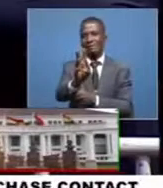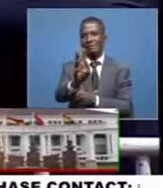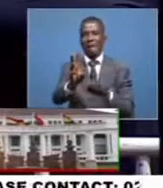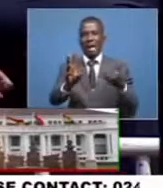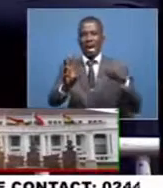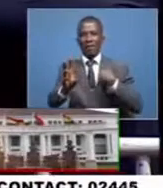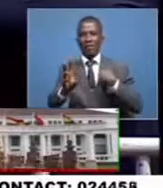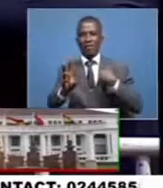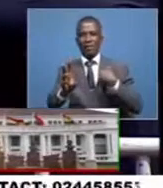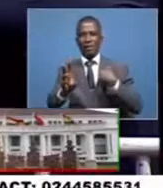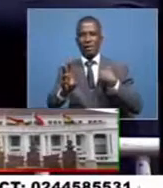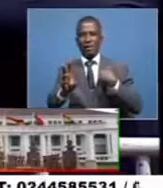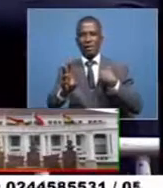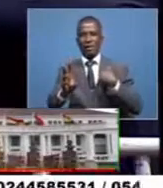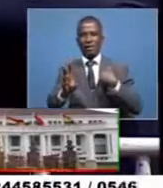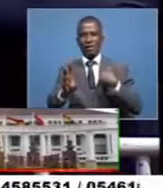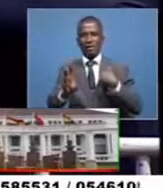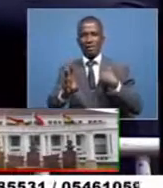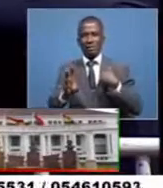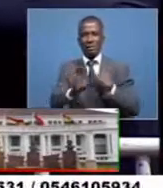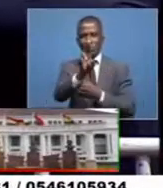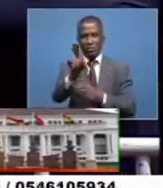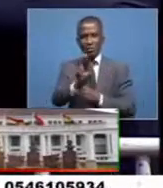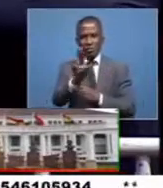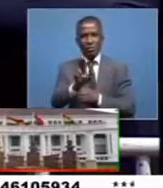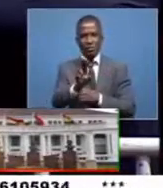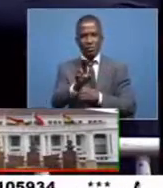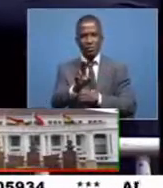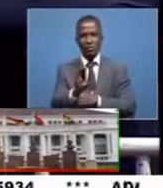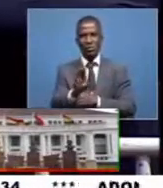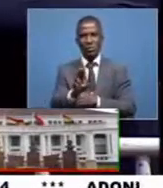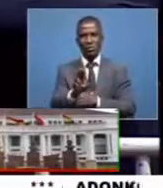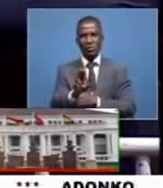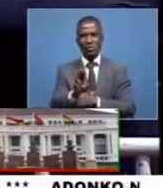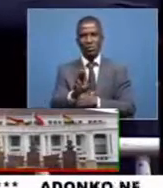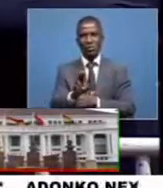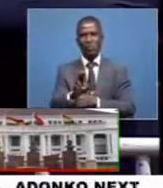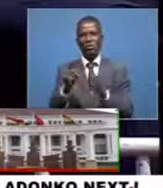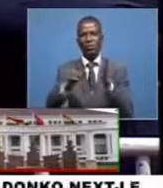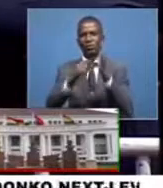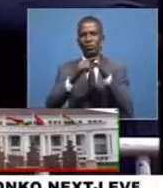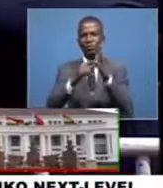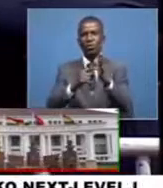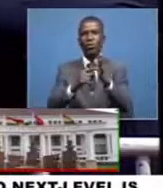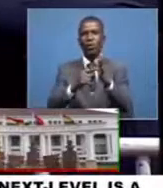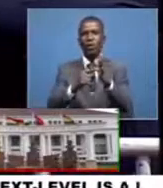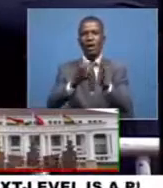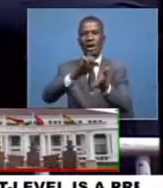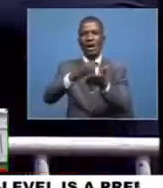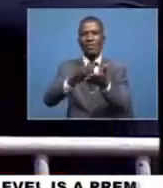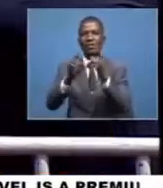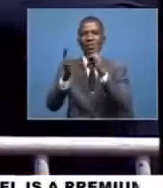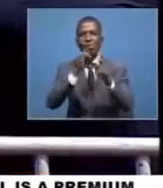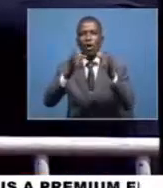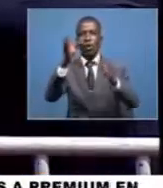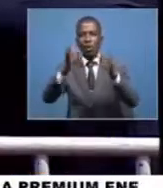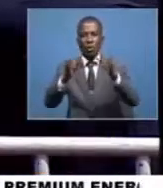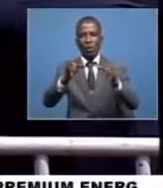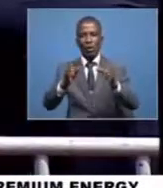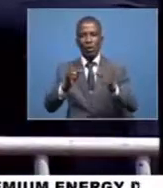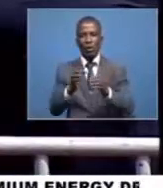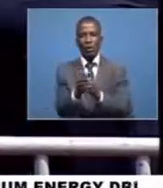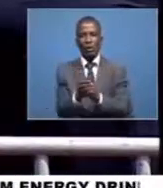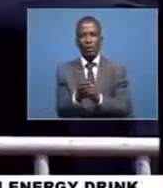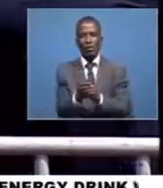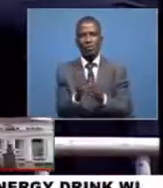by this particular conduct to adduce evidence in court, and therefore it was no longer open to